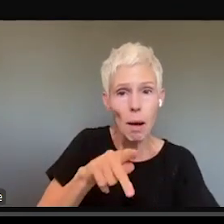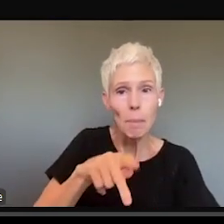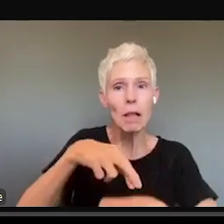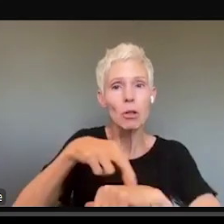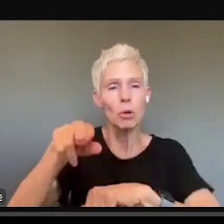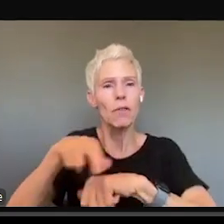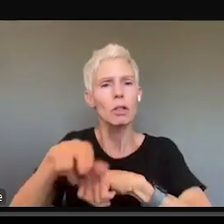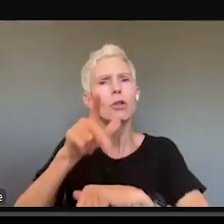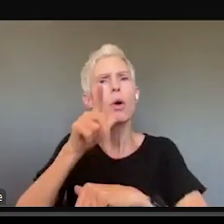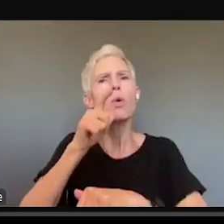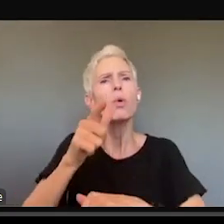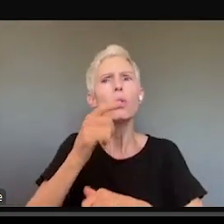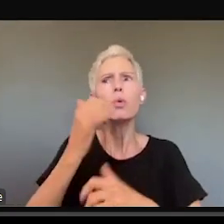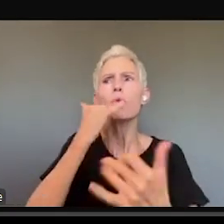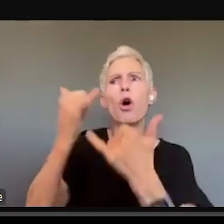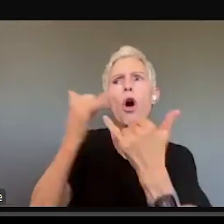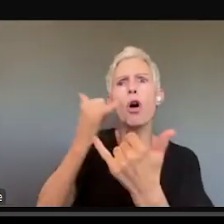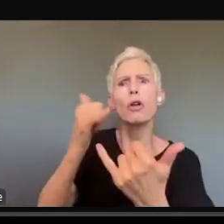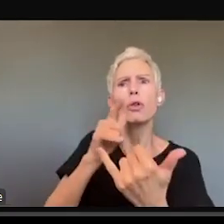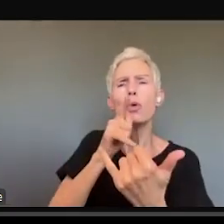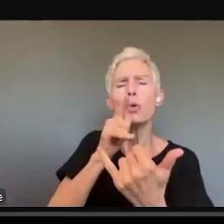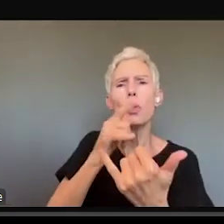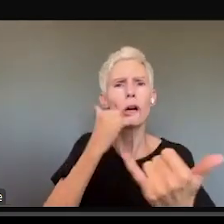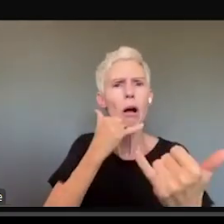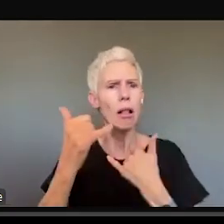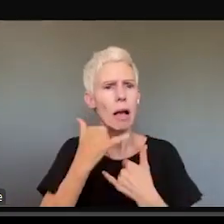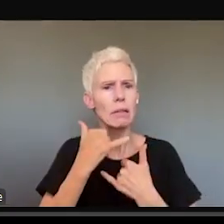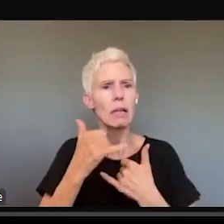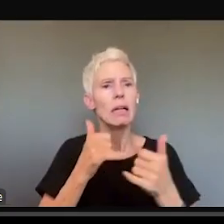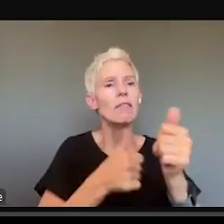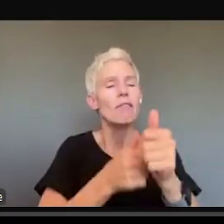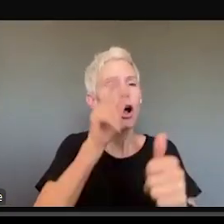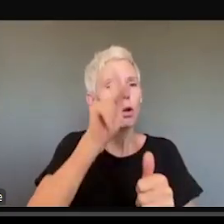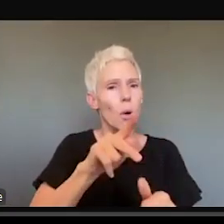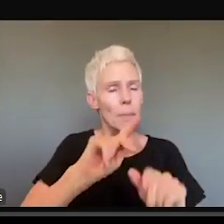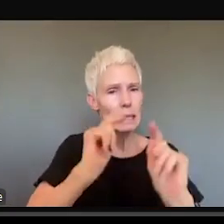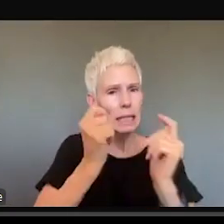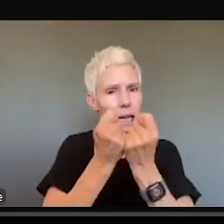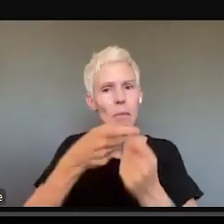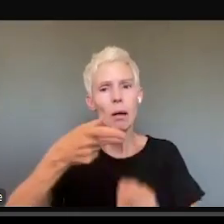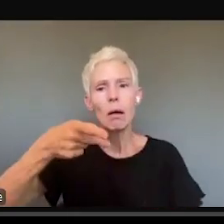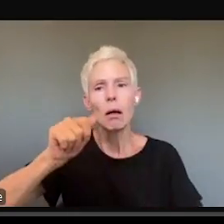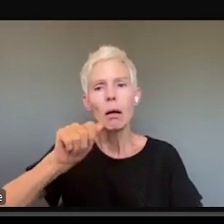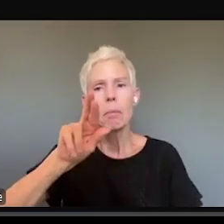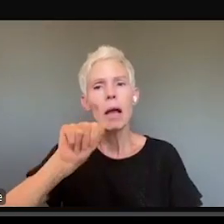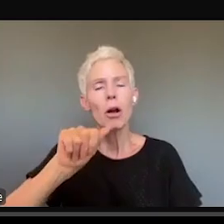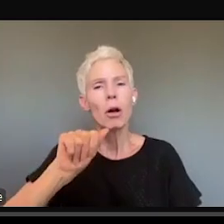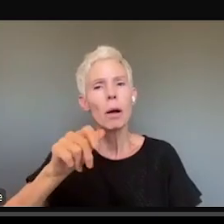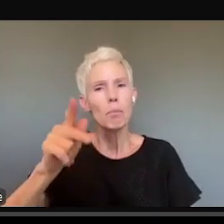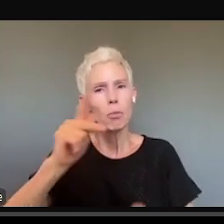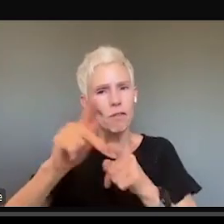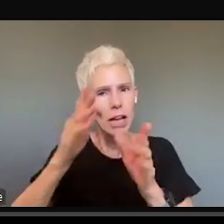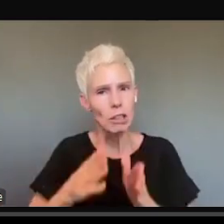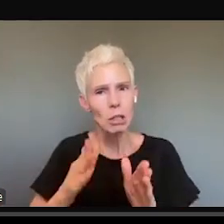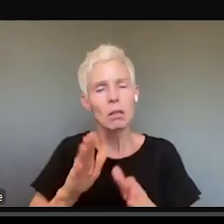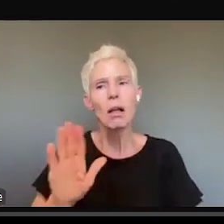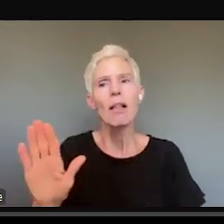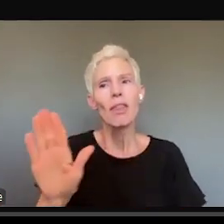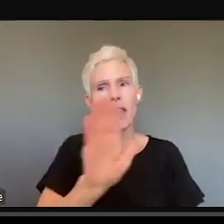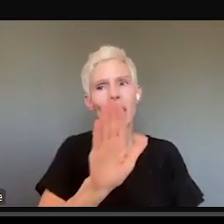who's making these calls? Those are our follow-up team. They're paraprofessionals with some who do have their own